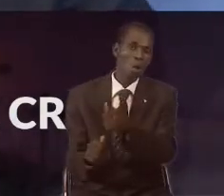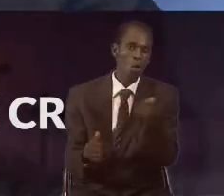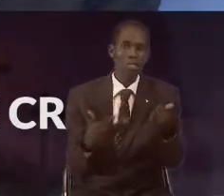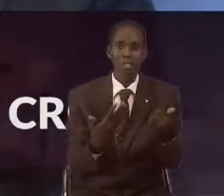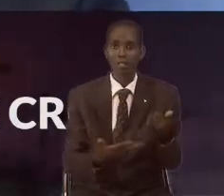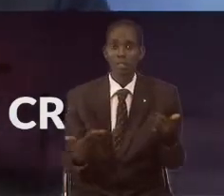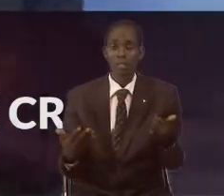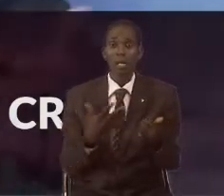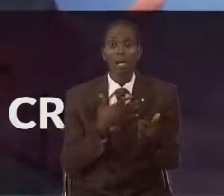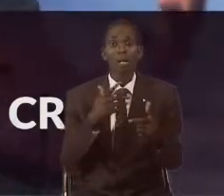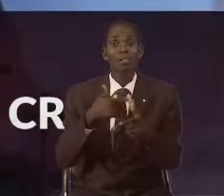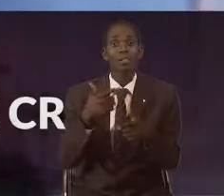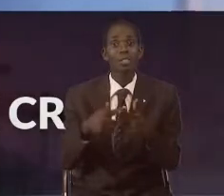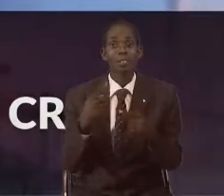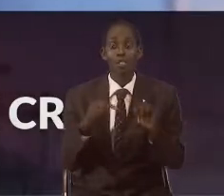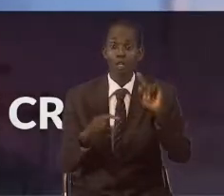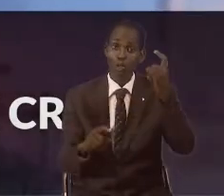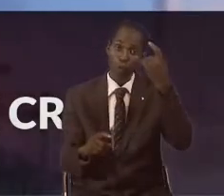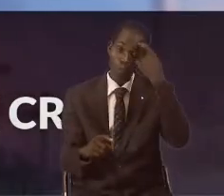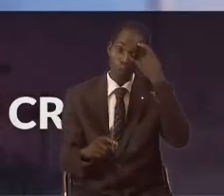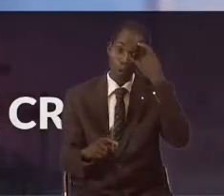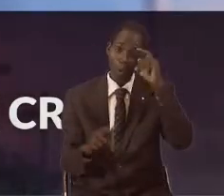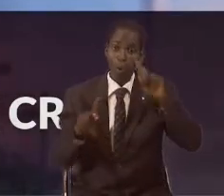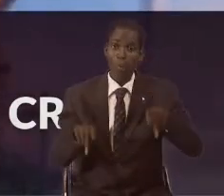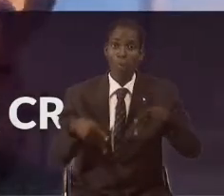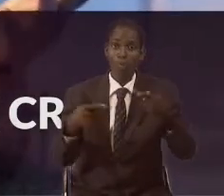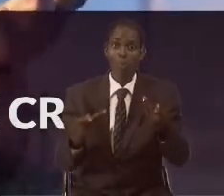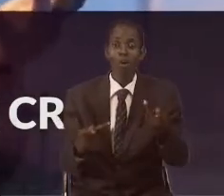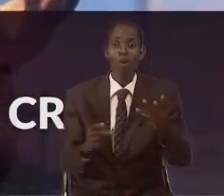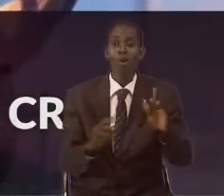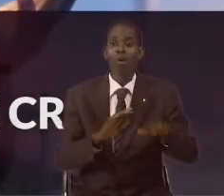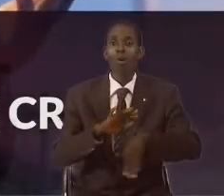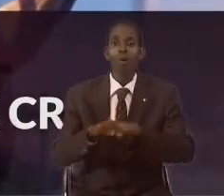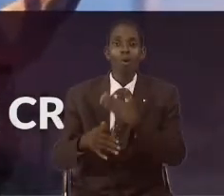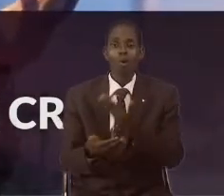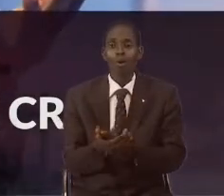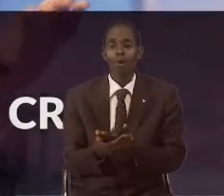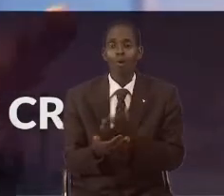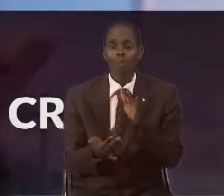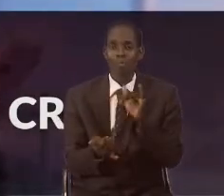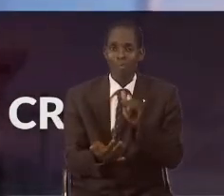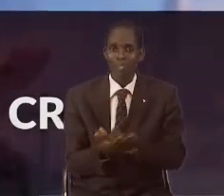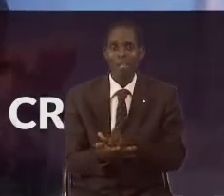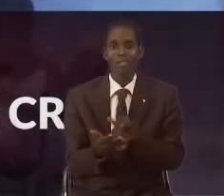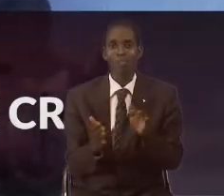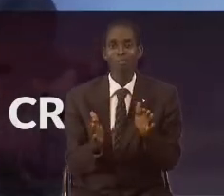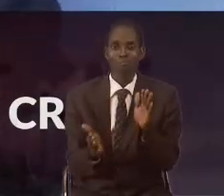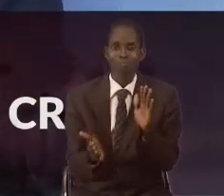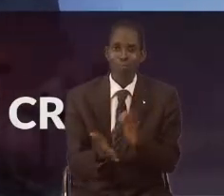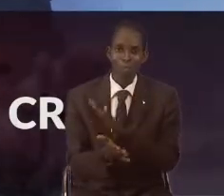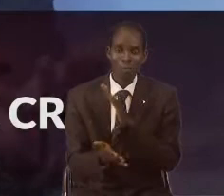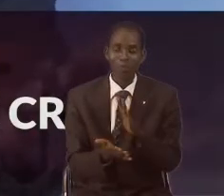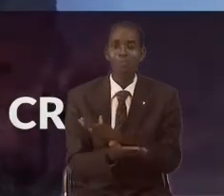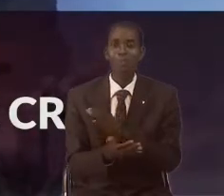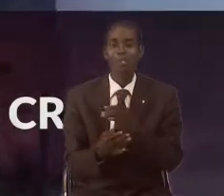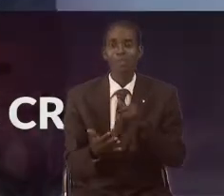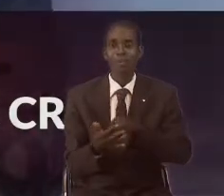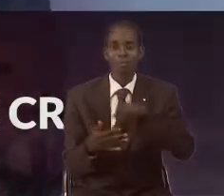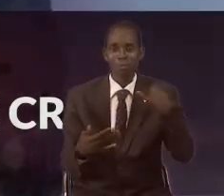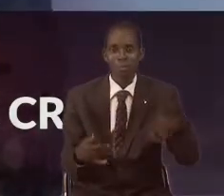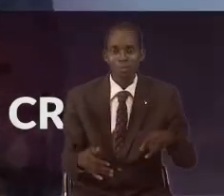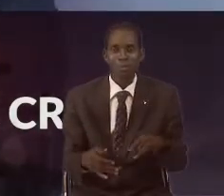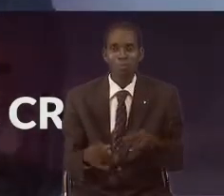buy exercise books and all the other things, and then the government provided all